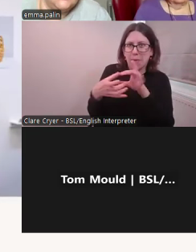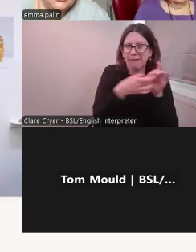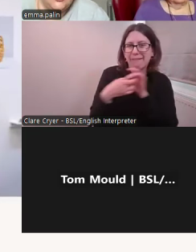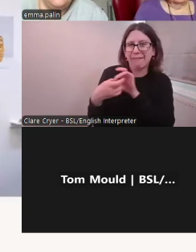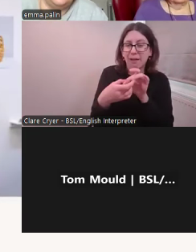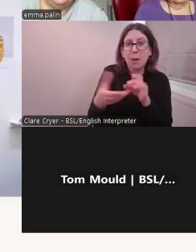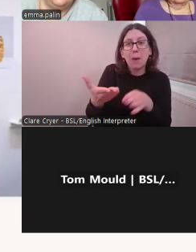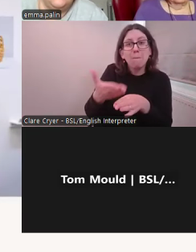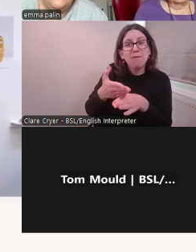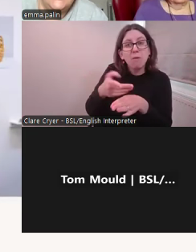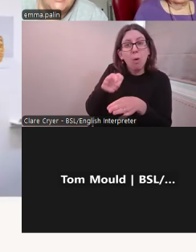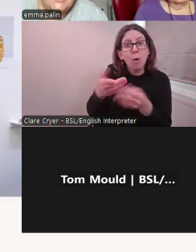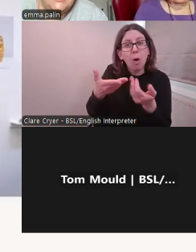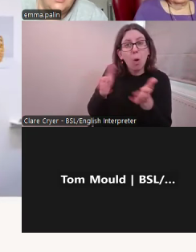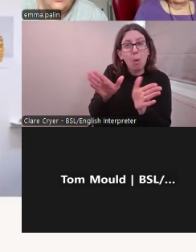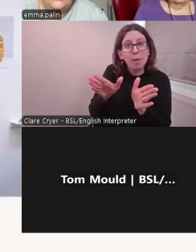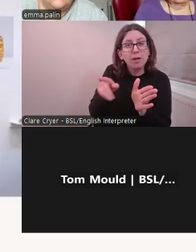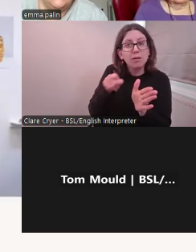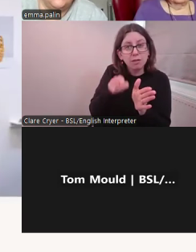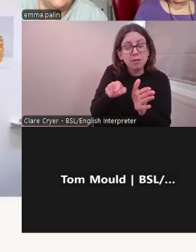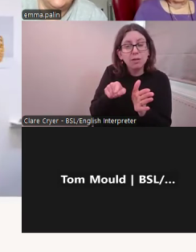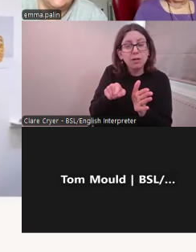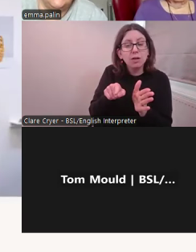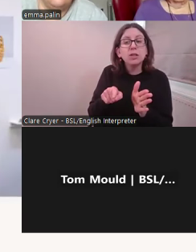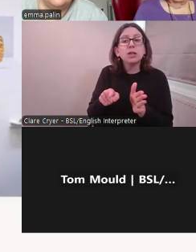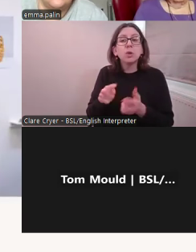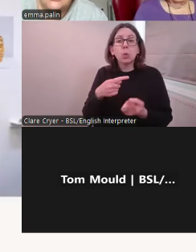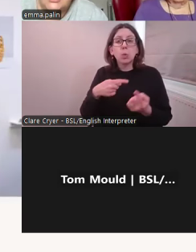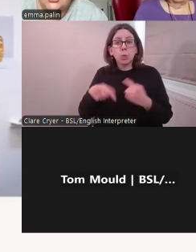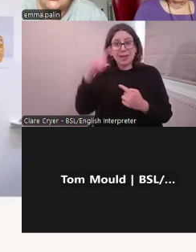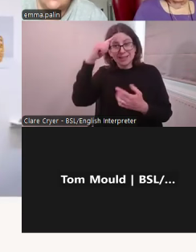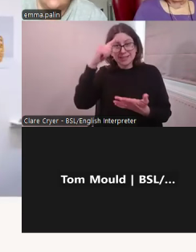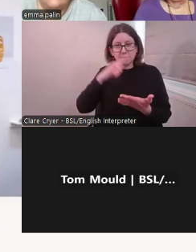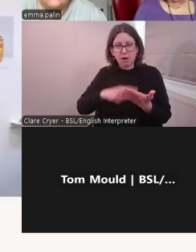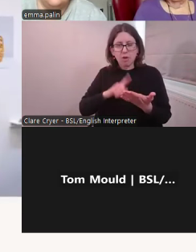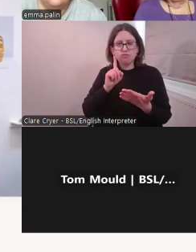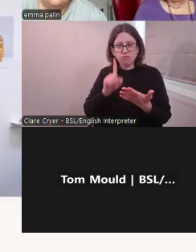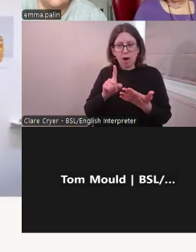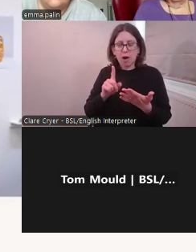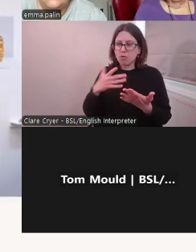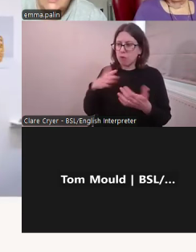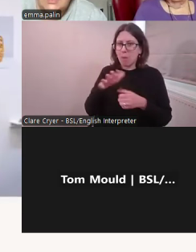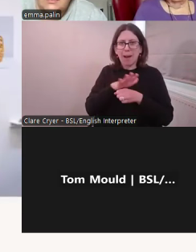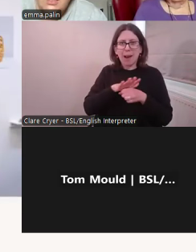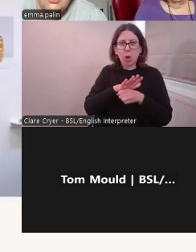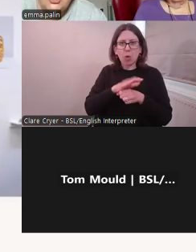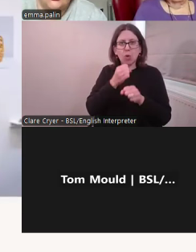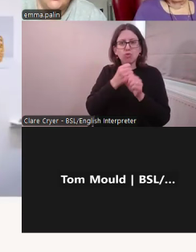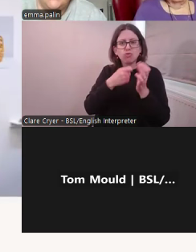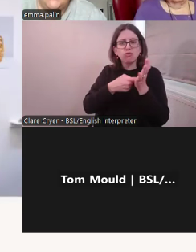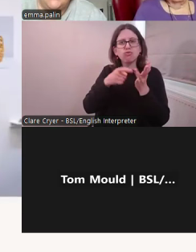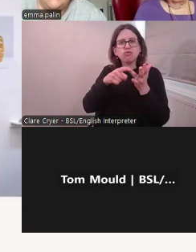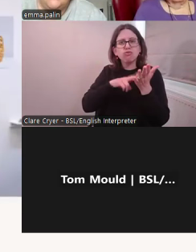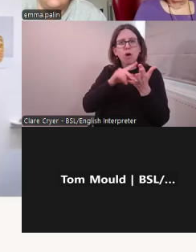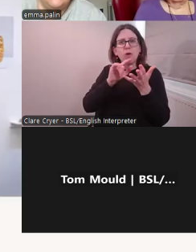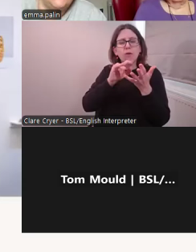Chester Village opening, we decided that we were going to run some sessions from the local Grosvenor Museum to try